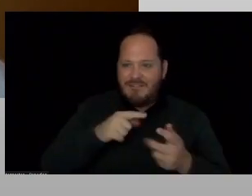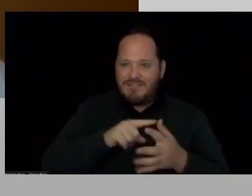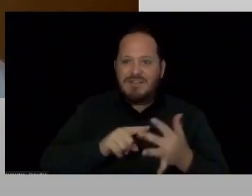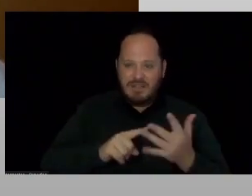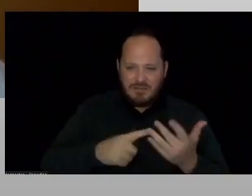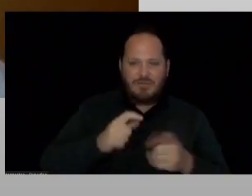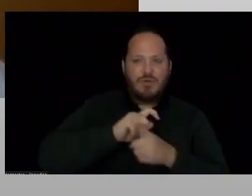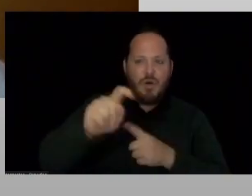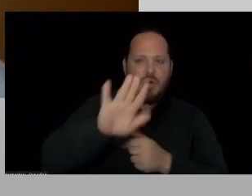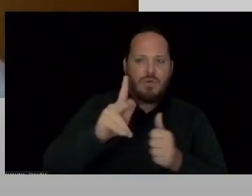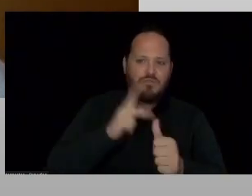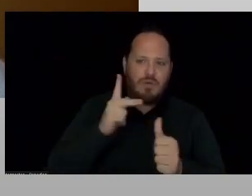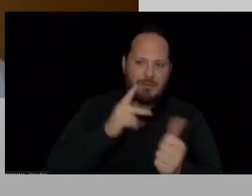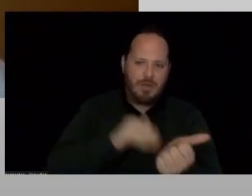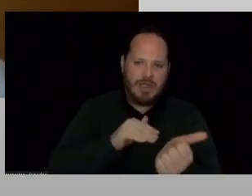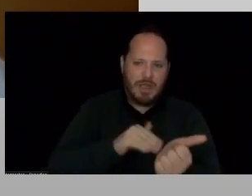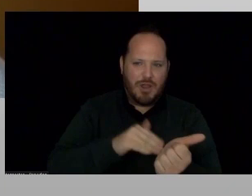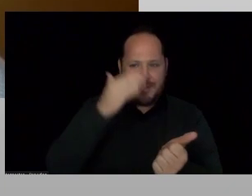to work in that situation.